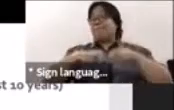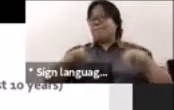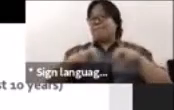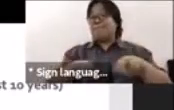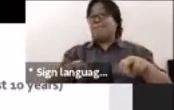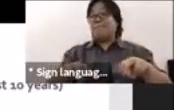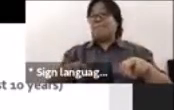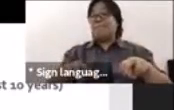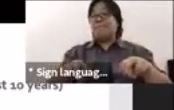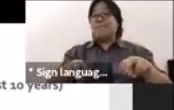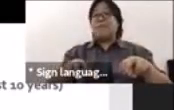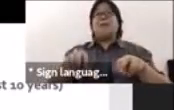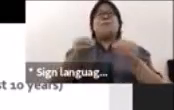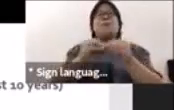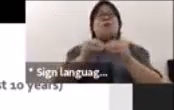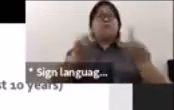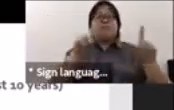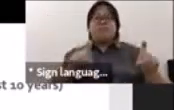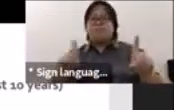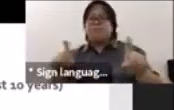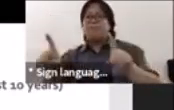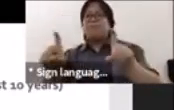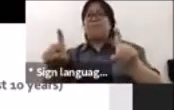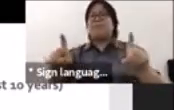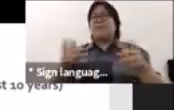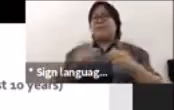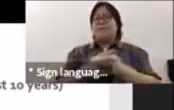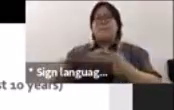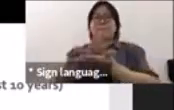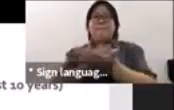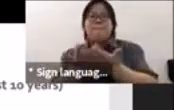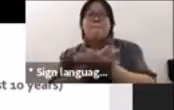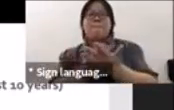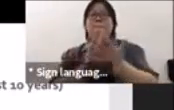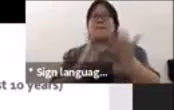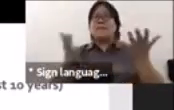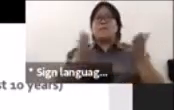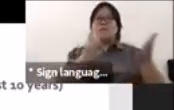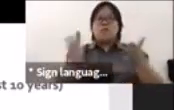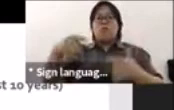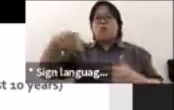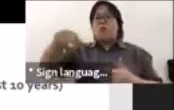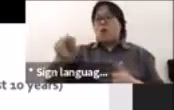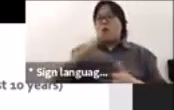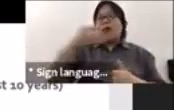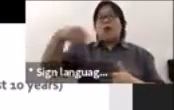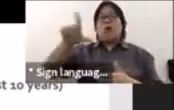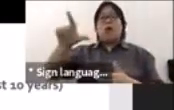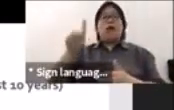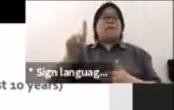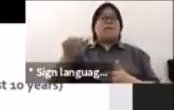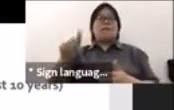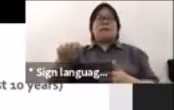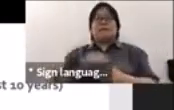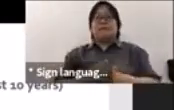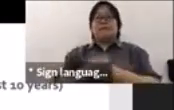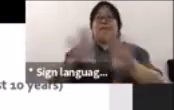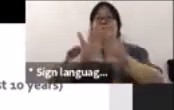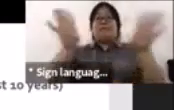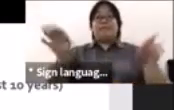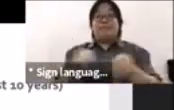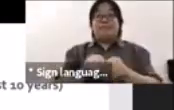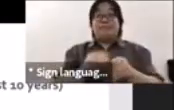is exploratory in nature. I have used mixed methodology. It means that I have used quantitative as well as qualitative data. For the whole study of my